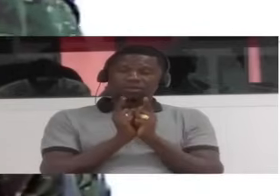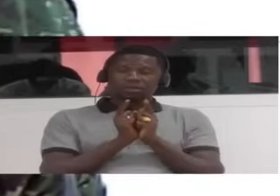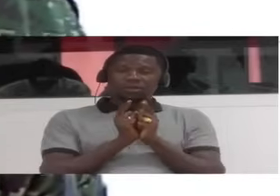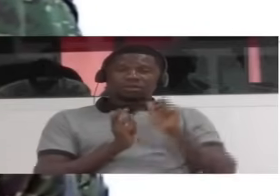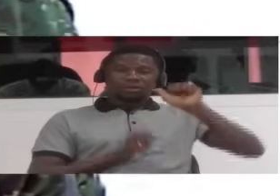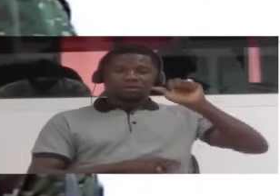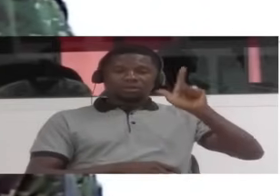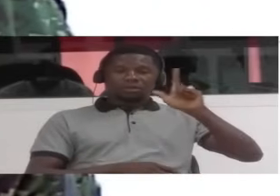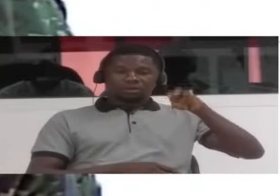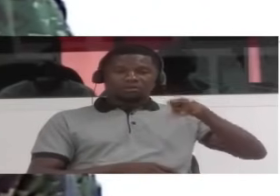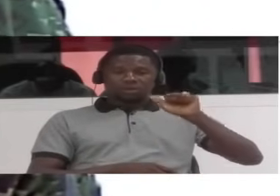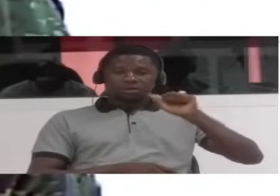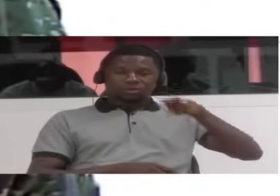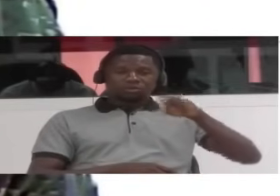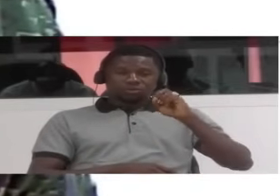Mane.